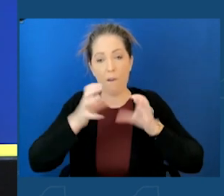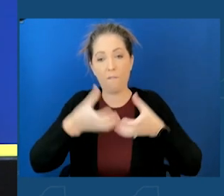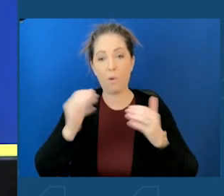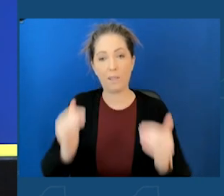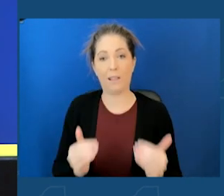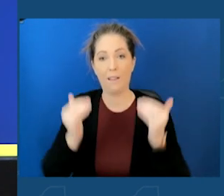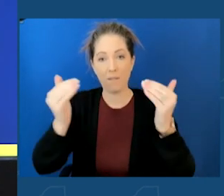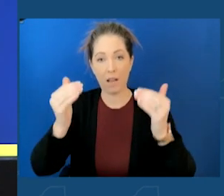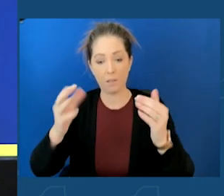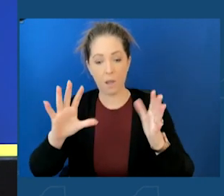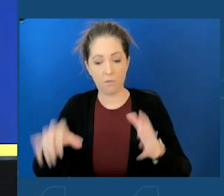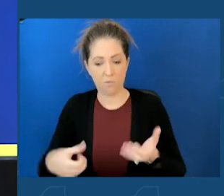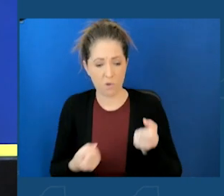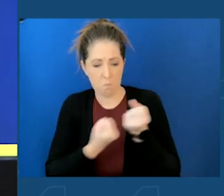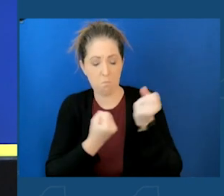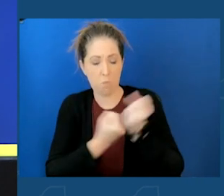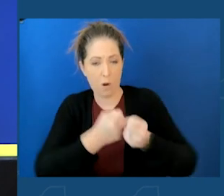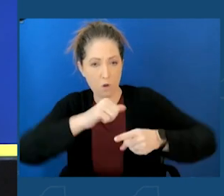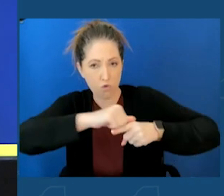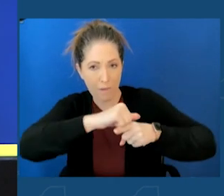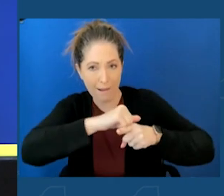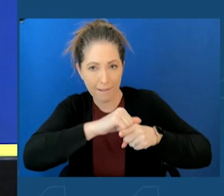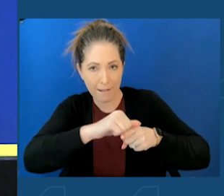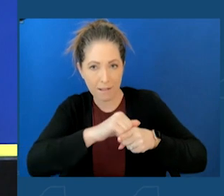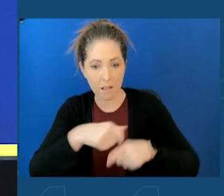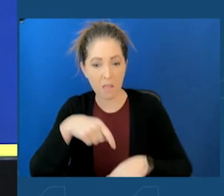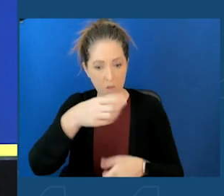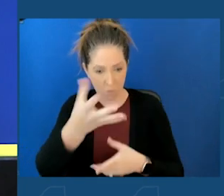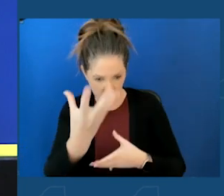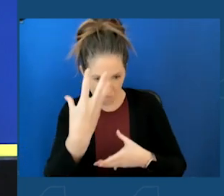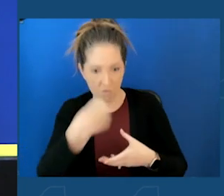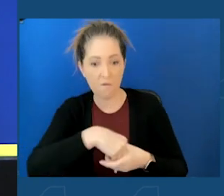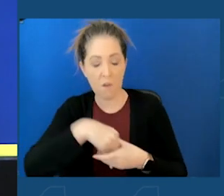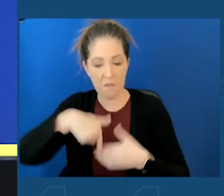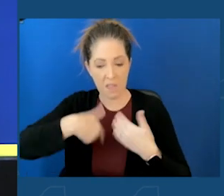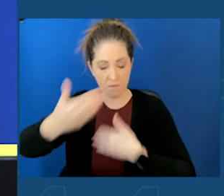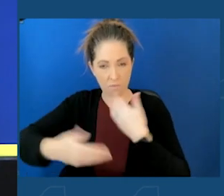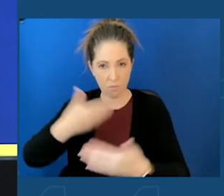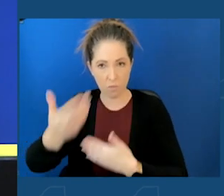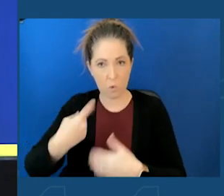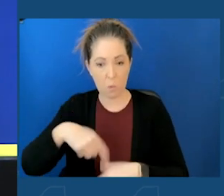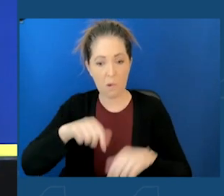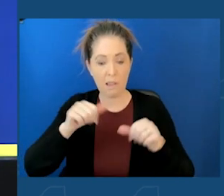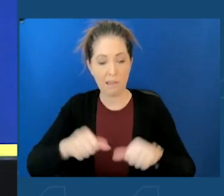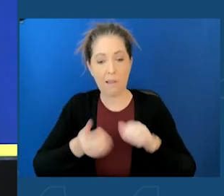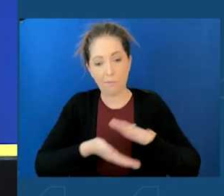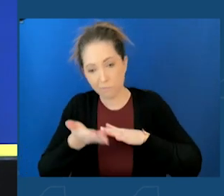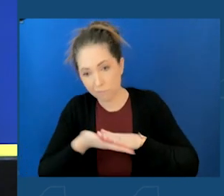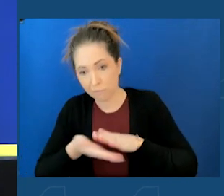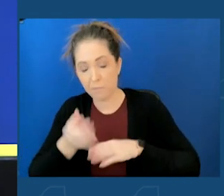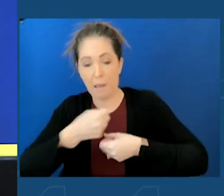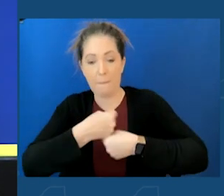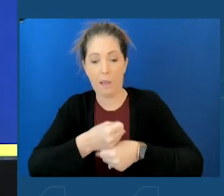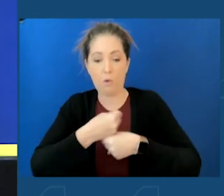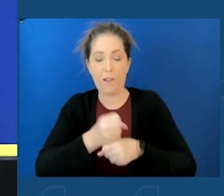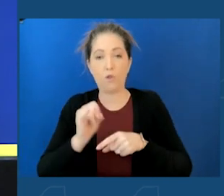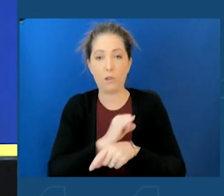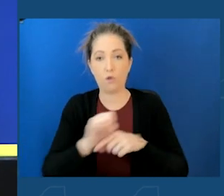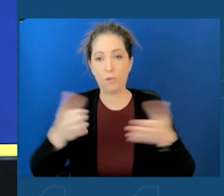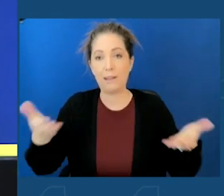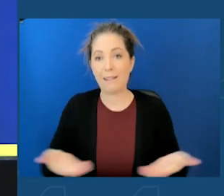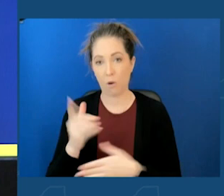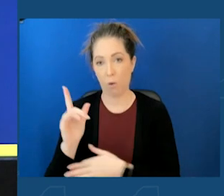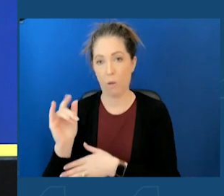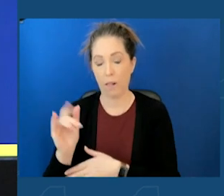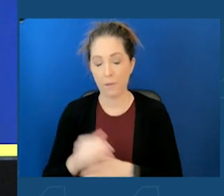training. This will be a part of this so we can stimulate manufacturing industries here on Long Island. So